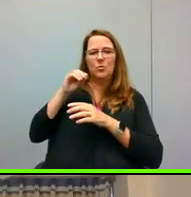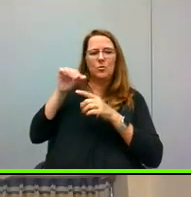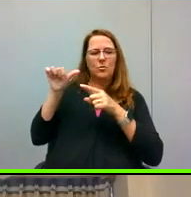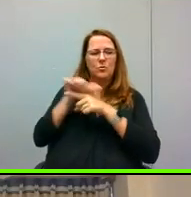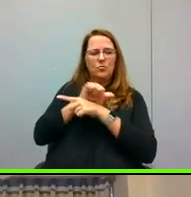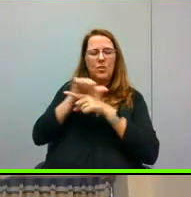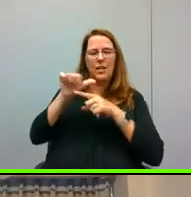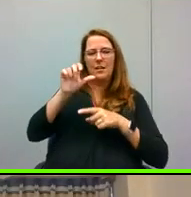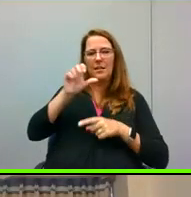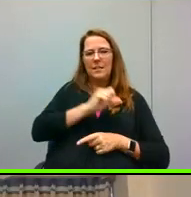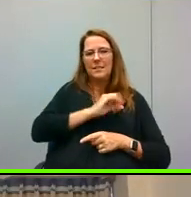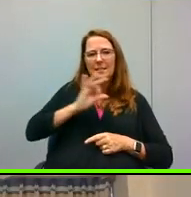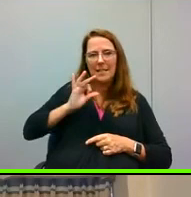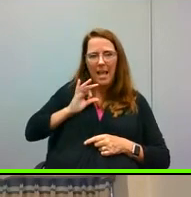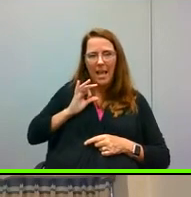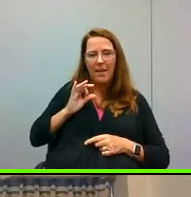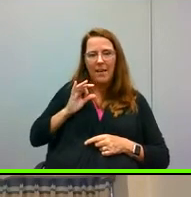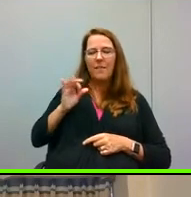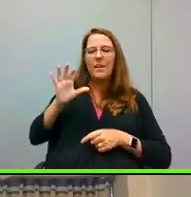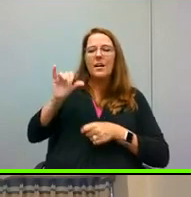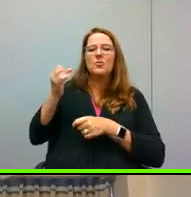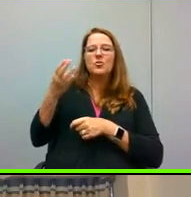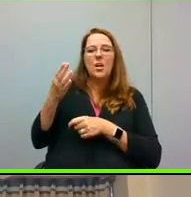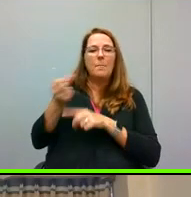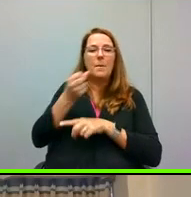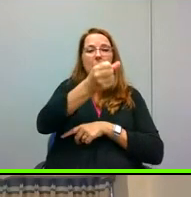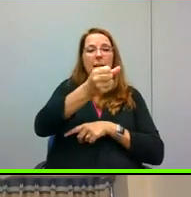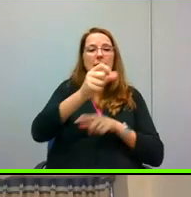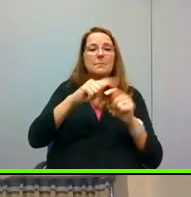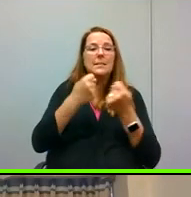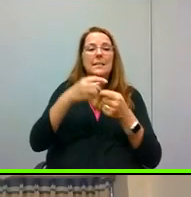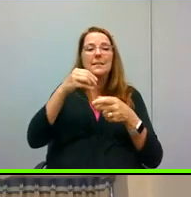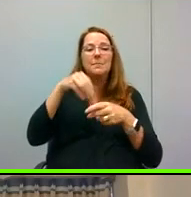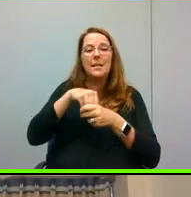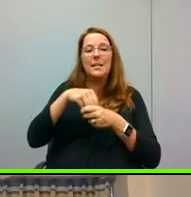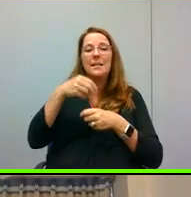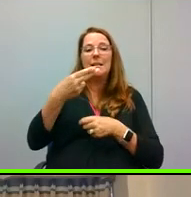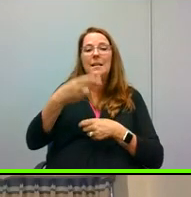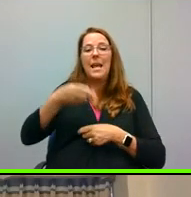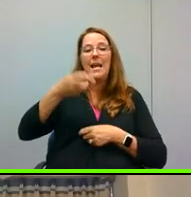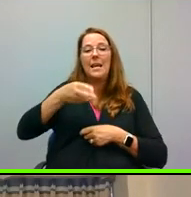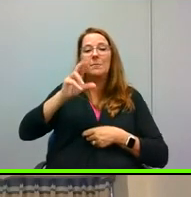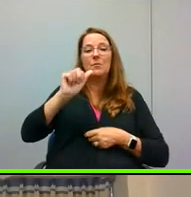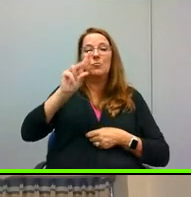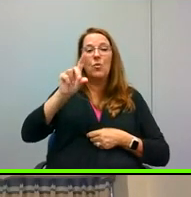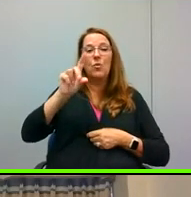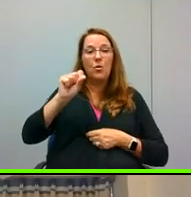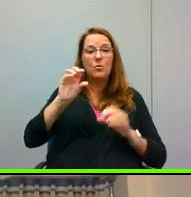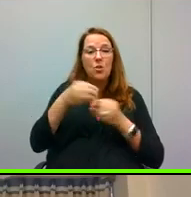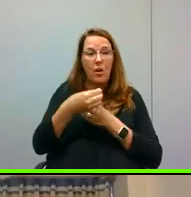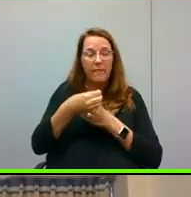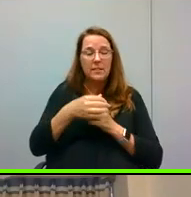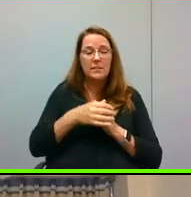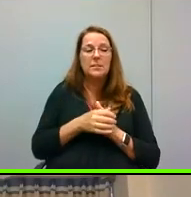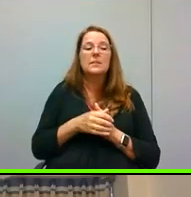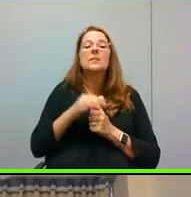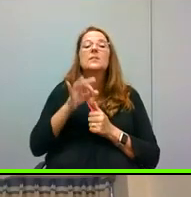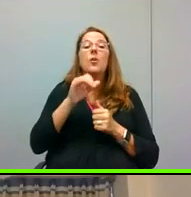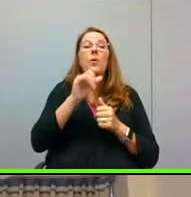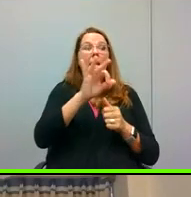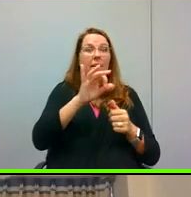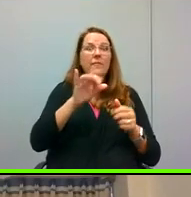staff who actually works with our job placement team in the Hampton Roads office. So whenever and wherever possible, we can use the staff